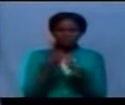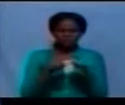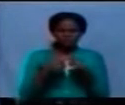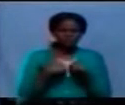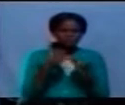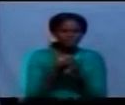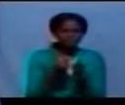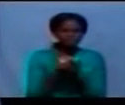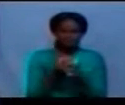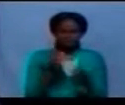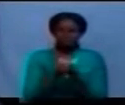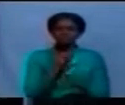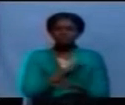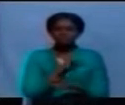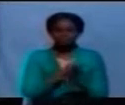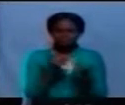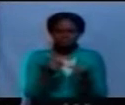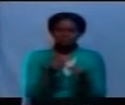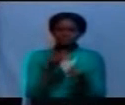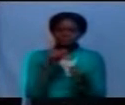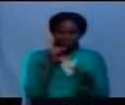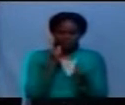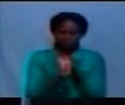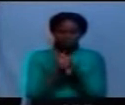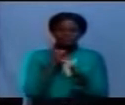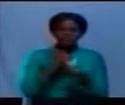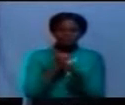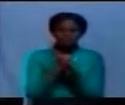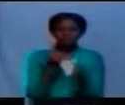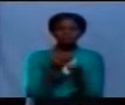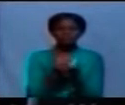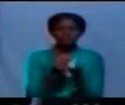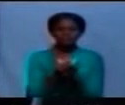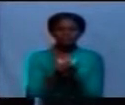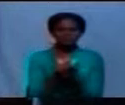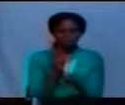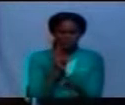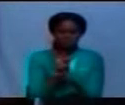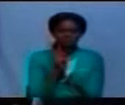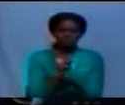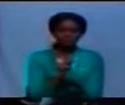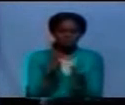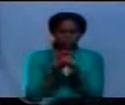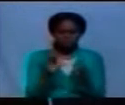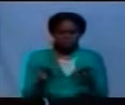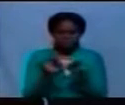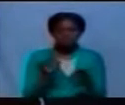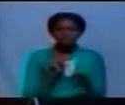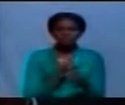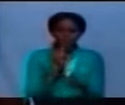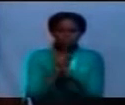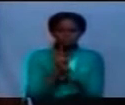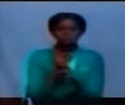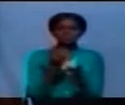wealth necessarily. They are intermediaries which create wealth. They are a store of value. We keep money in a safe